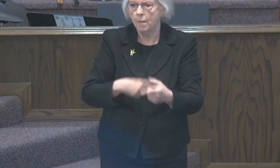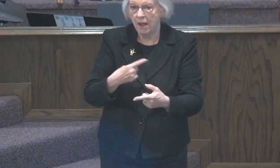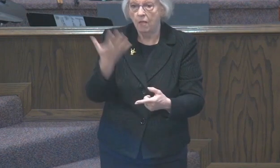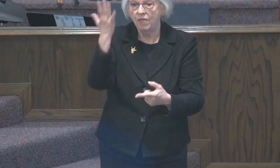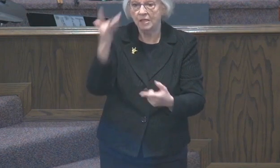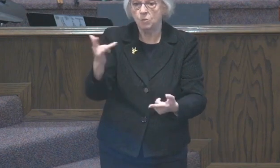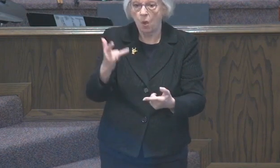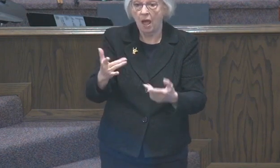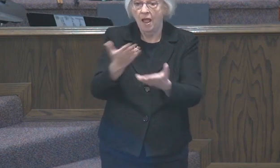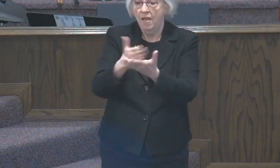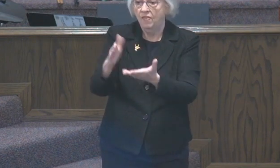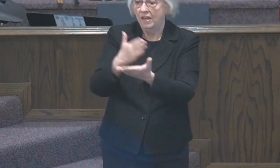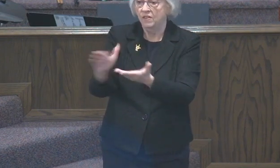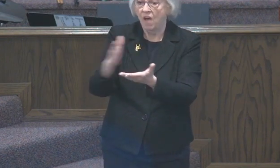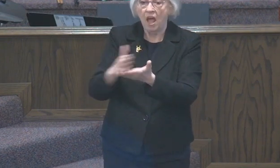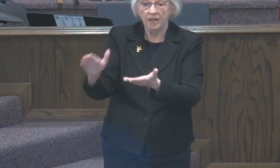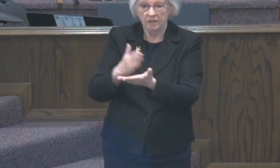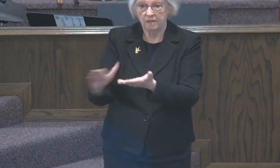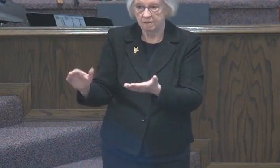thought so that we can